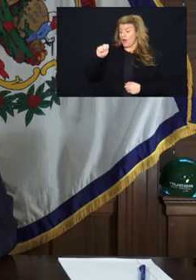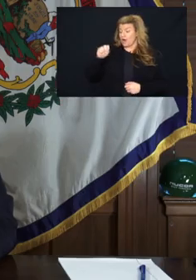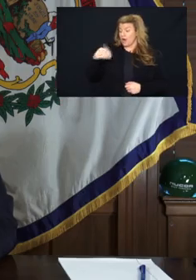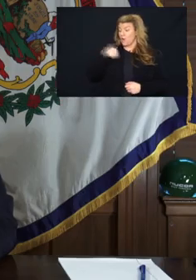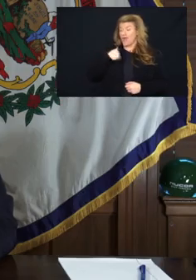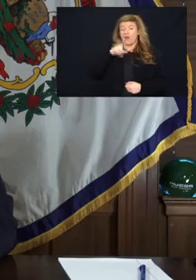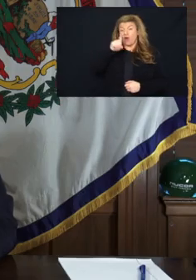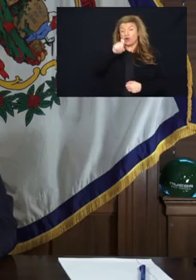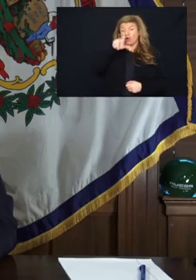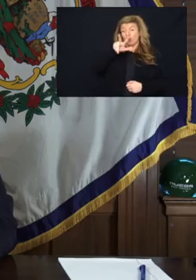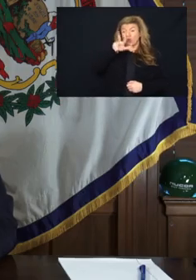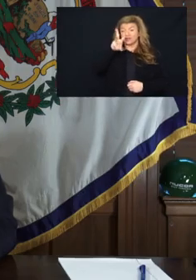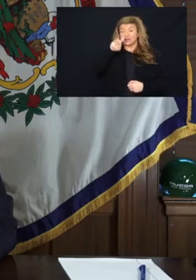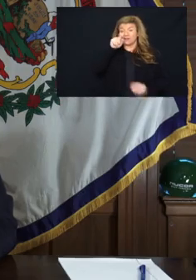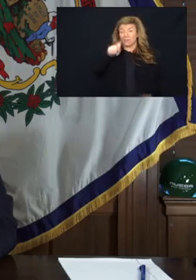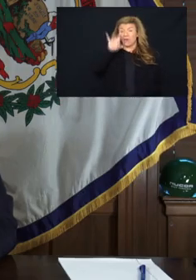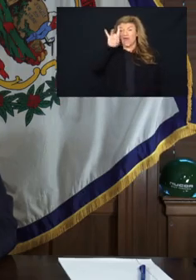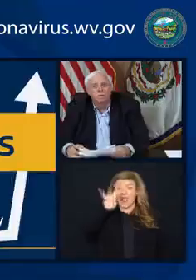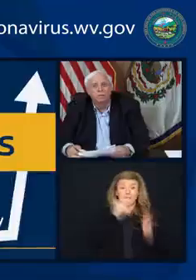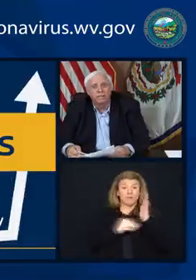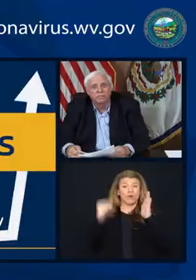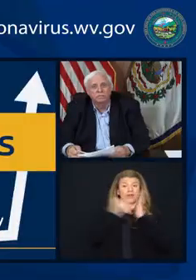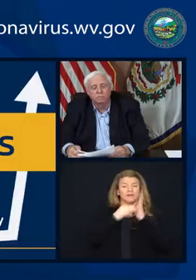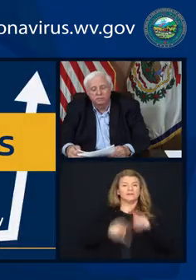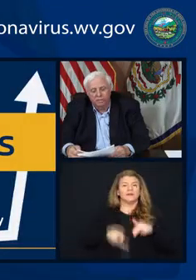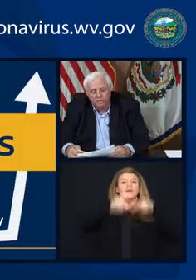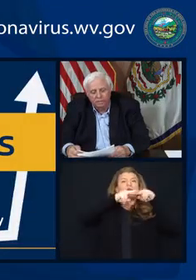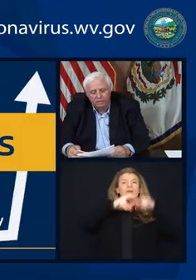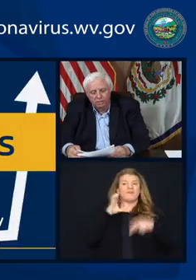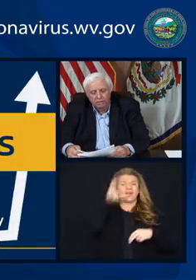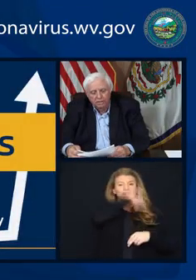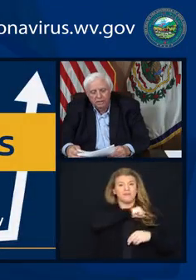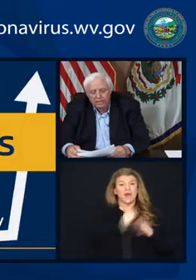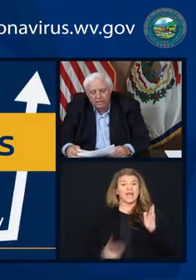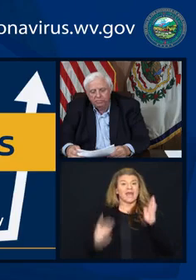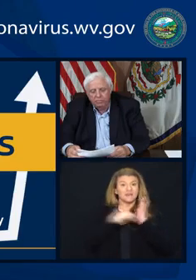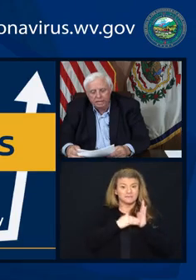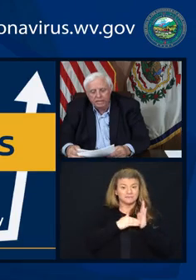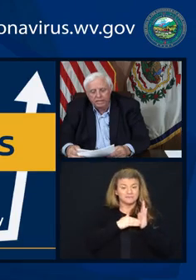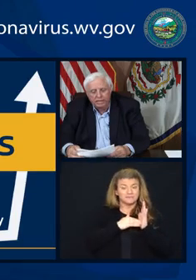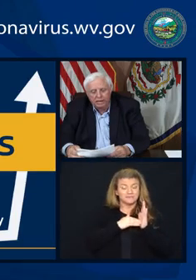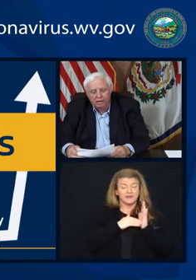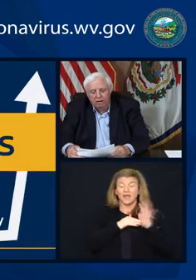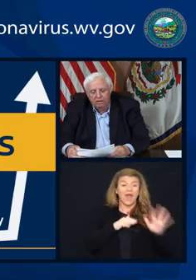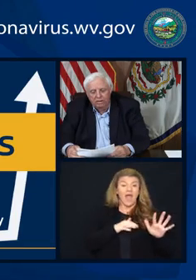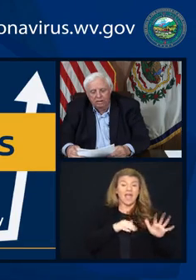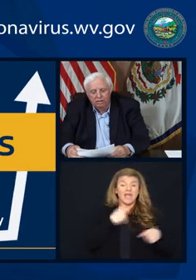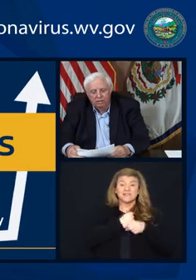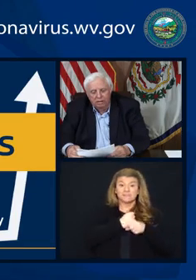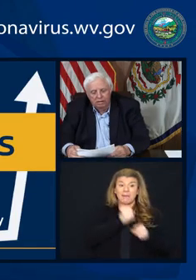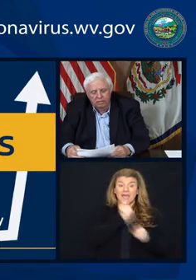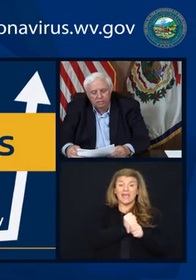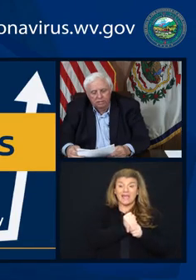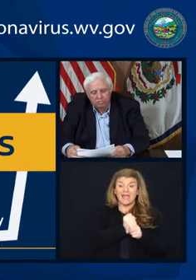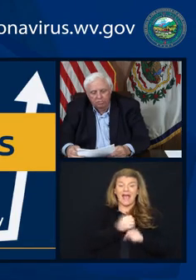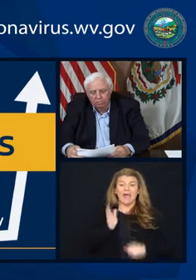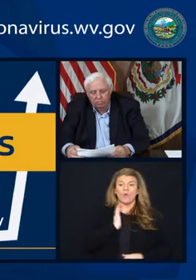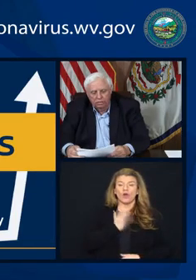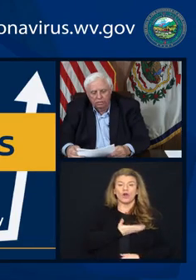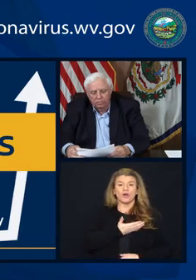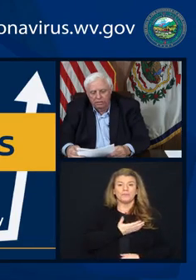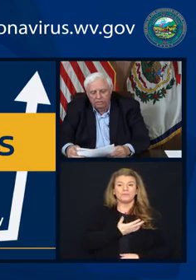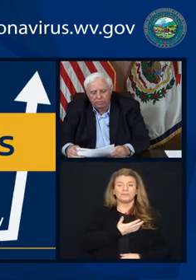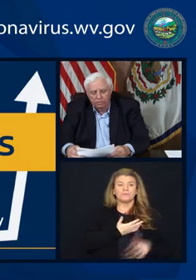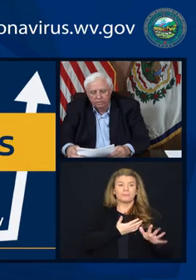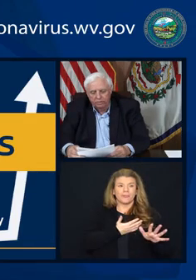at 136.8 million above estimates again. It's making our